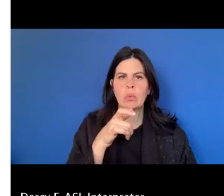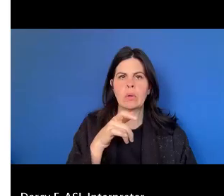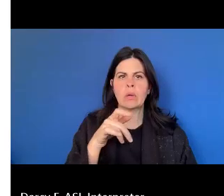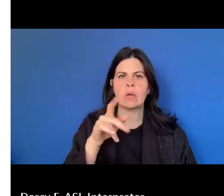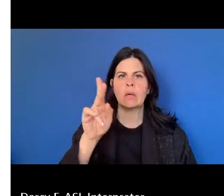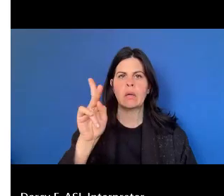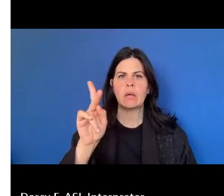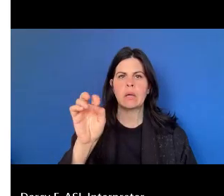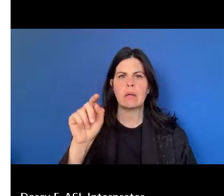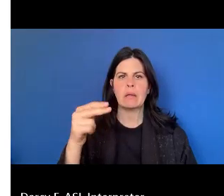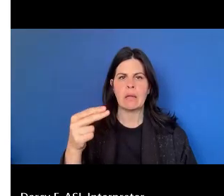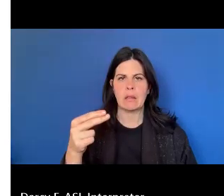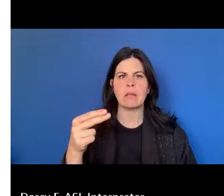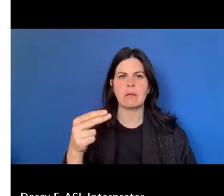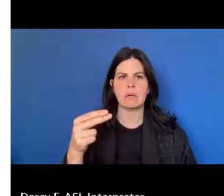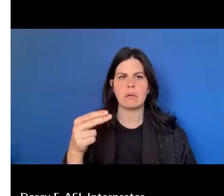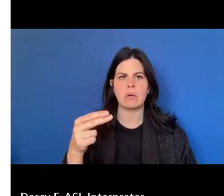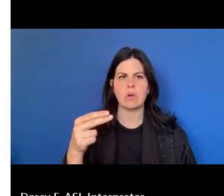Horacek.